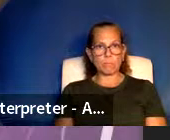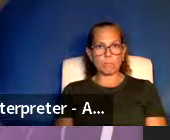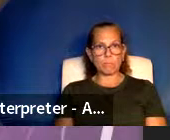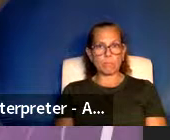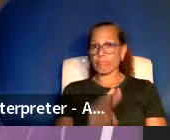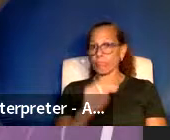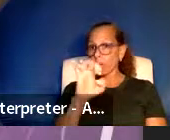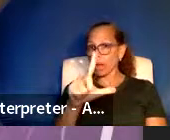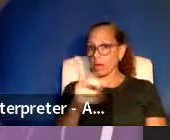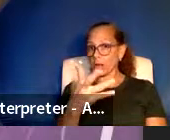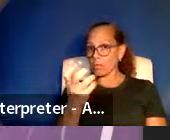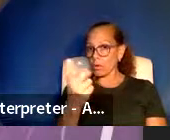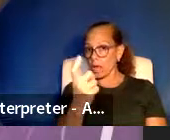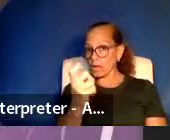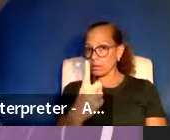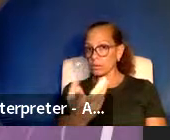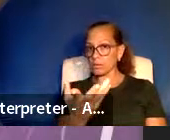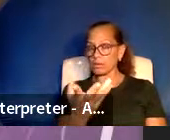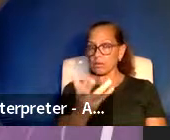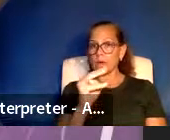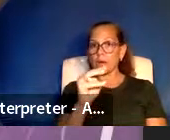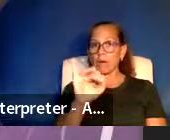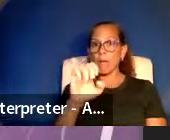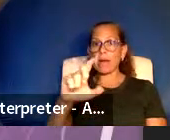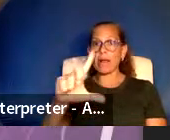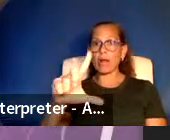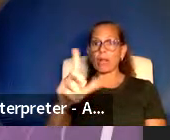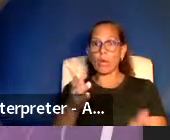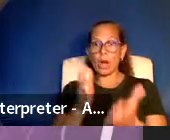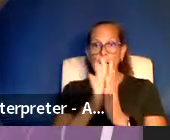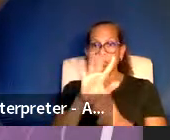Michael, do you want to go ahead and ask your question?